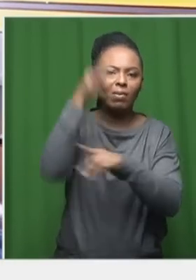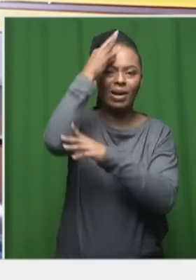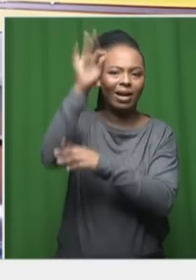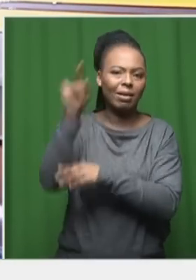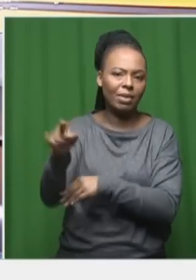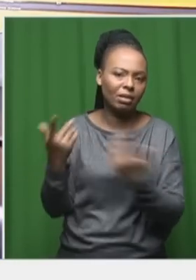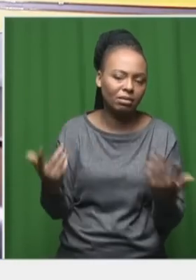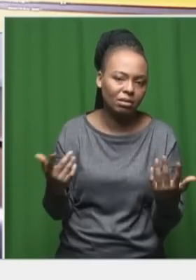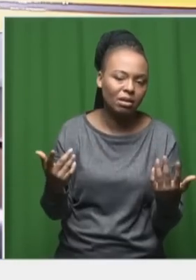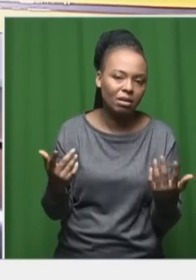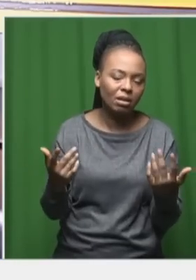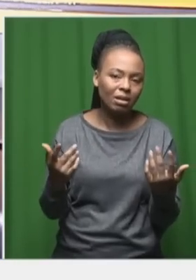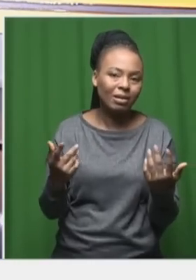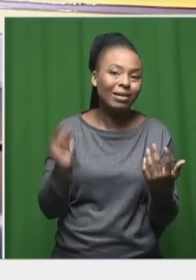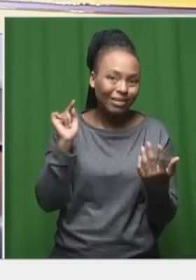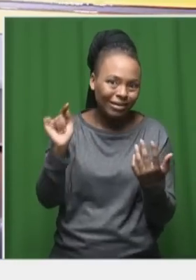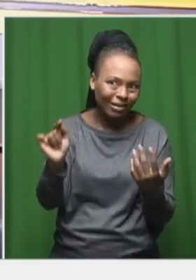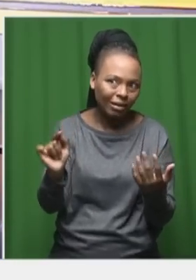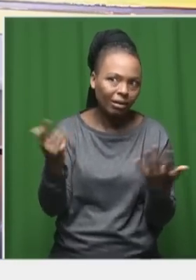is largely,